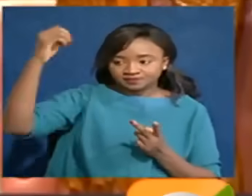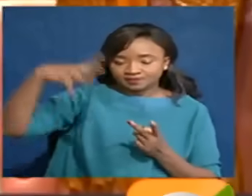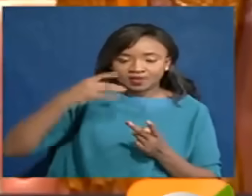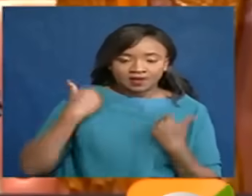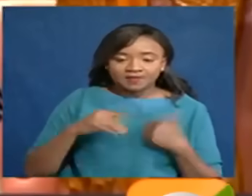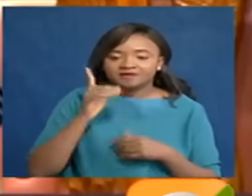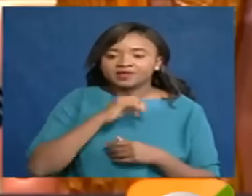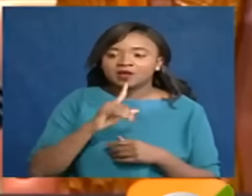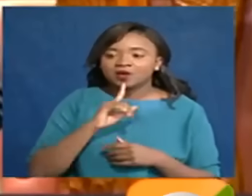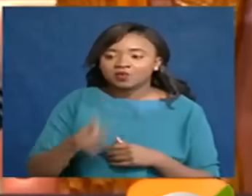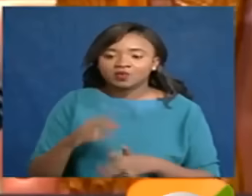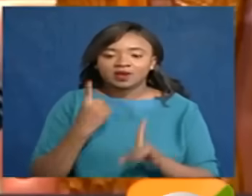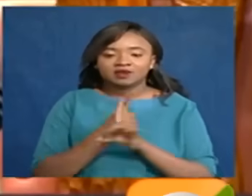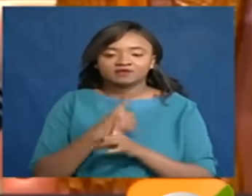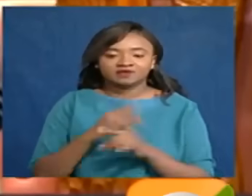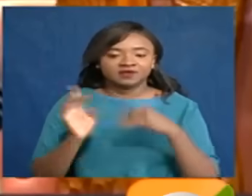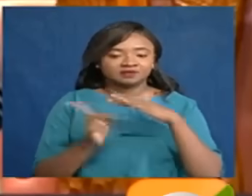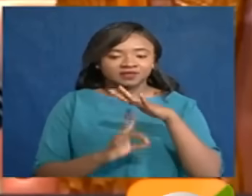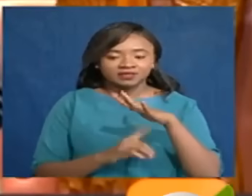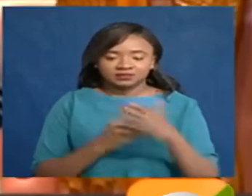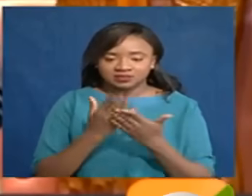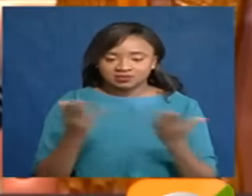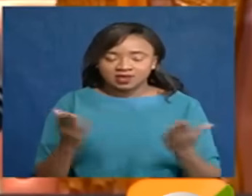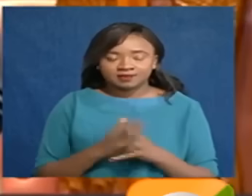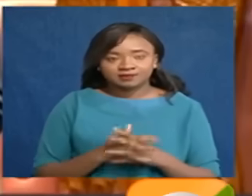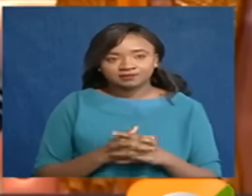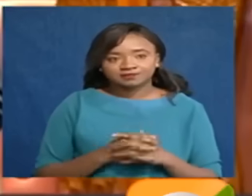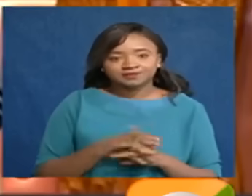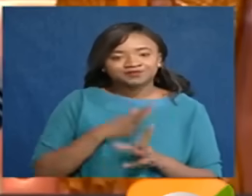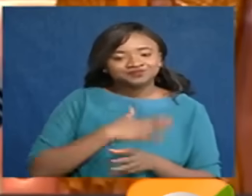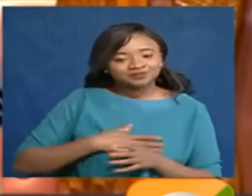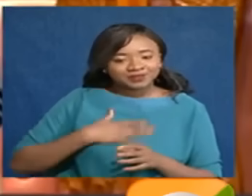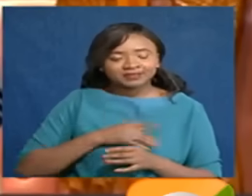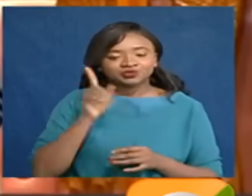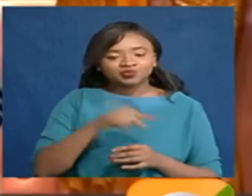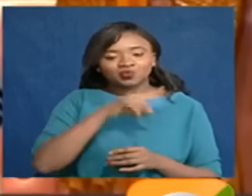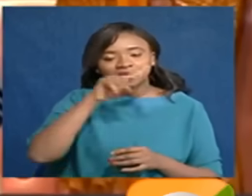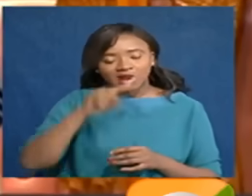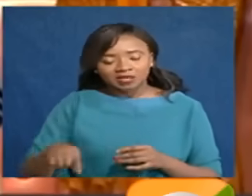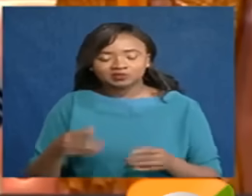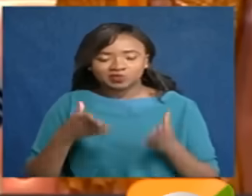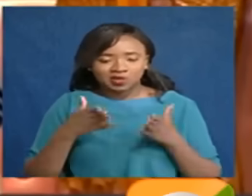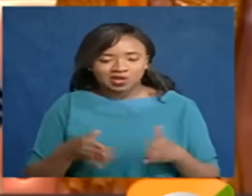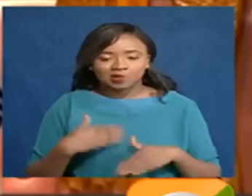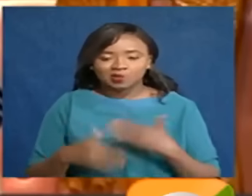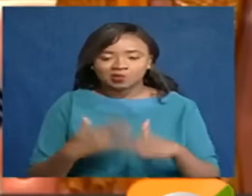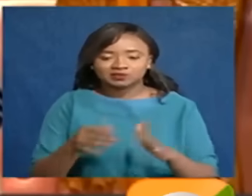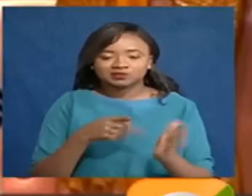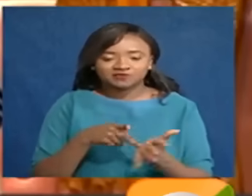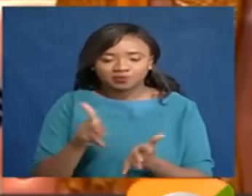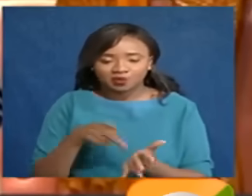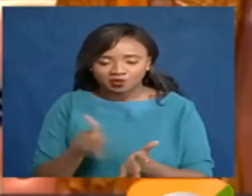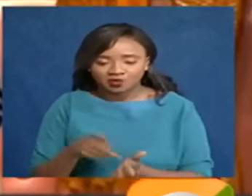Transport and the Ministry of Energy and Petroleum to immediately cancel the ongoing procurement process for JKIA